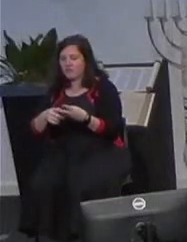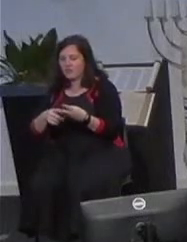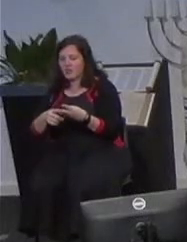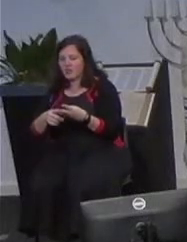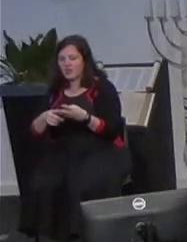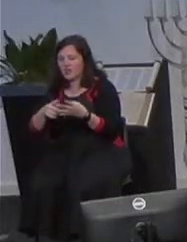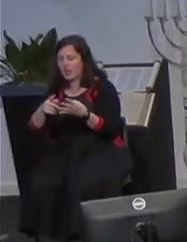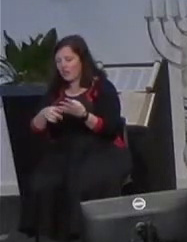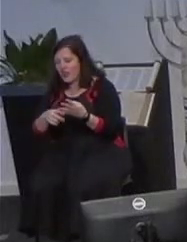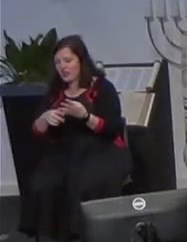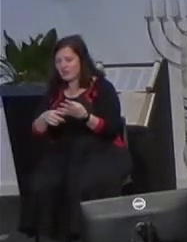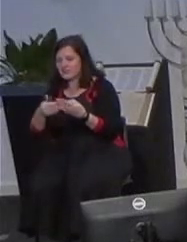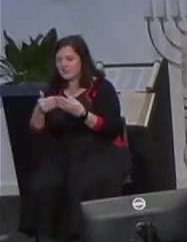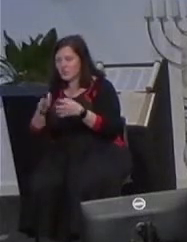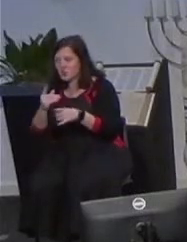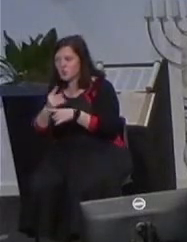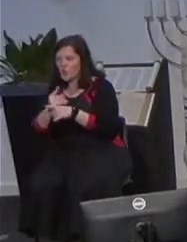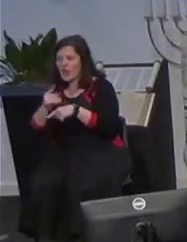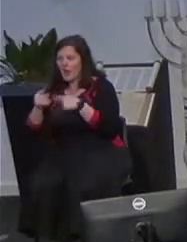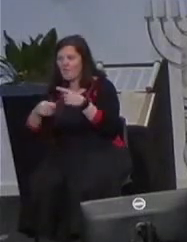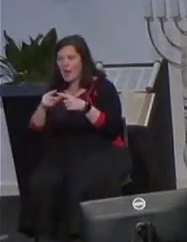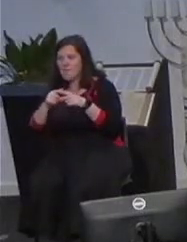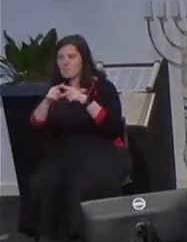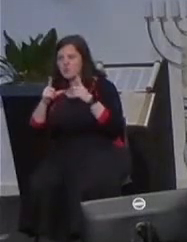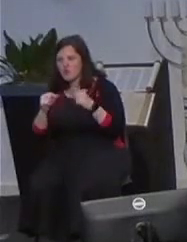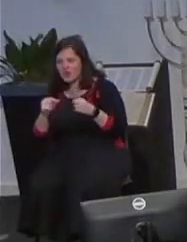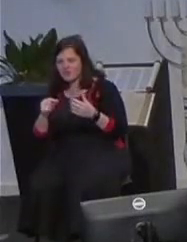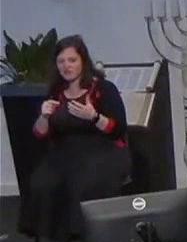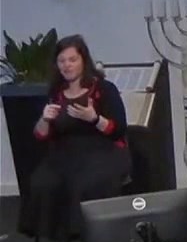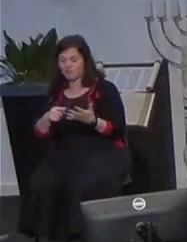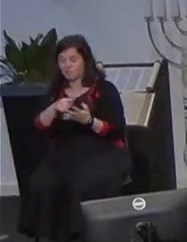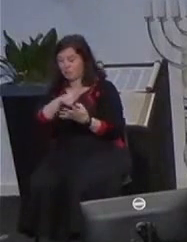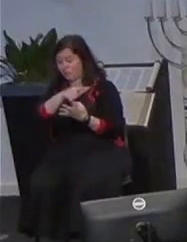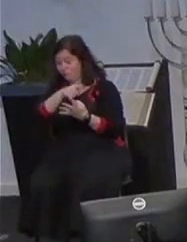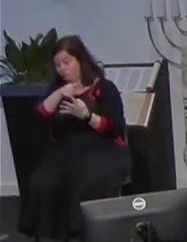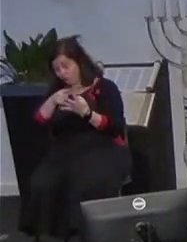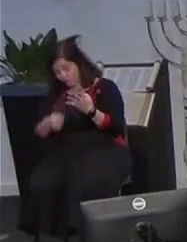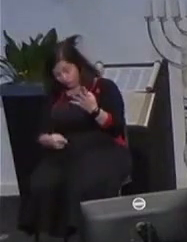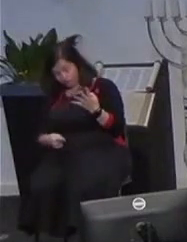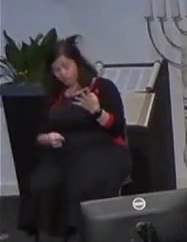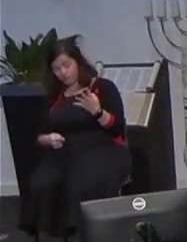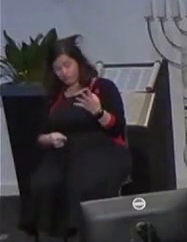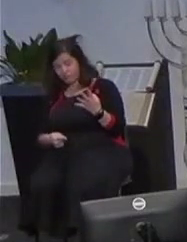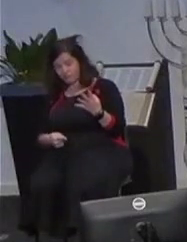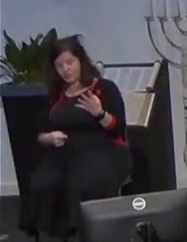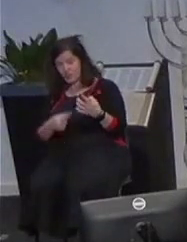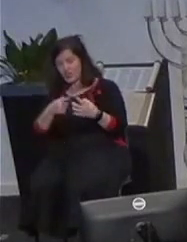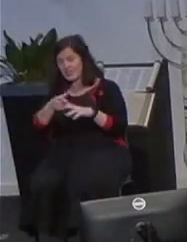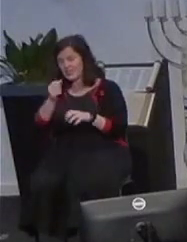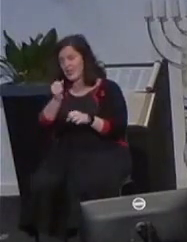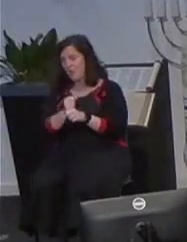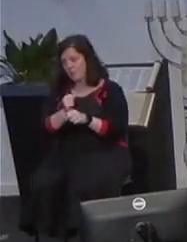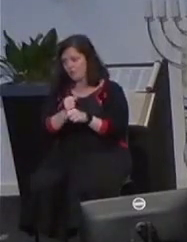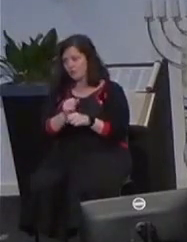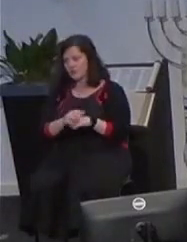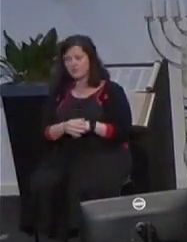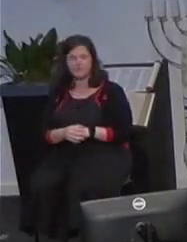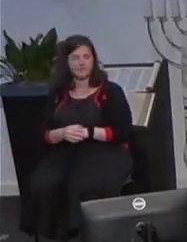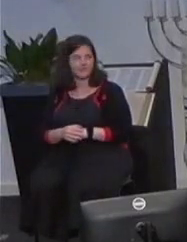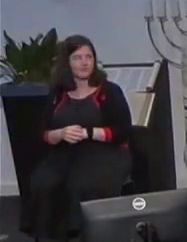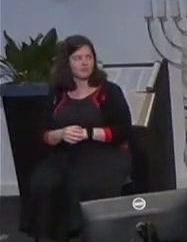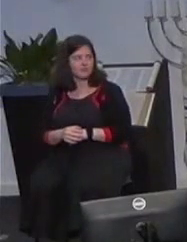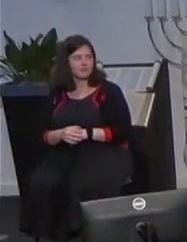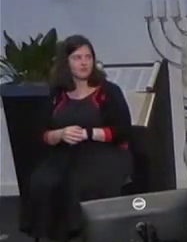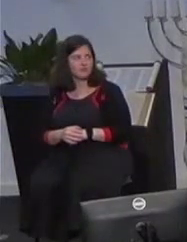And then he starts talking about us being priests within that temple. Paul uses very similar imagery in his writings. He says,